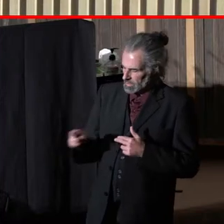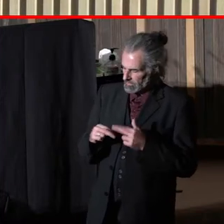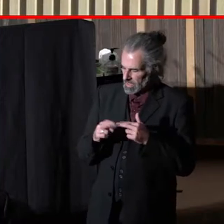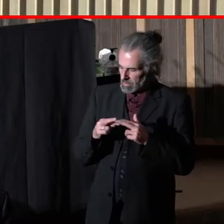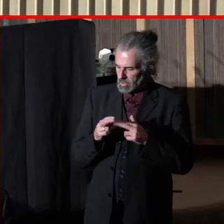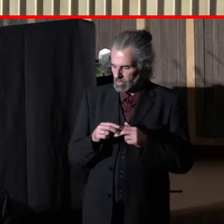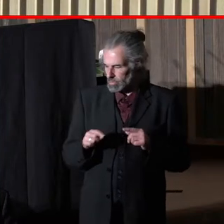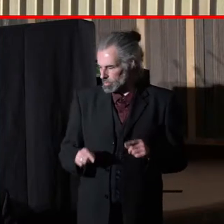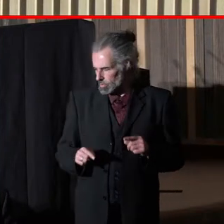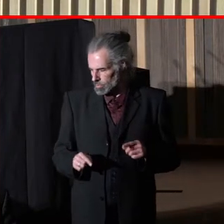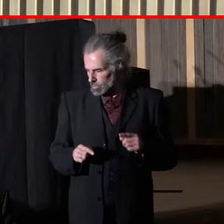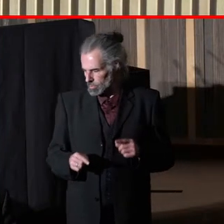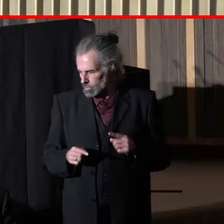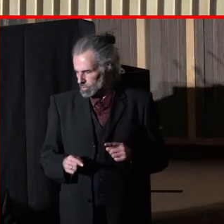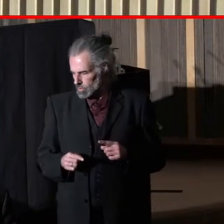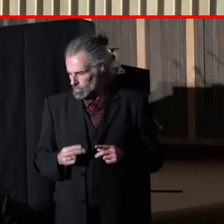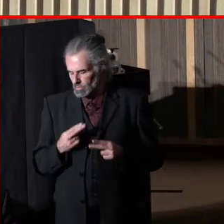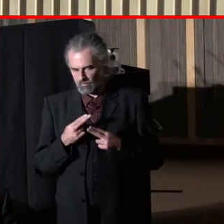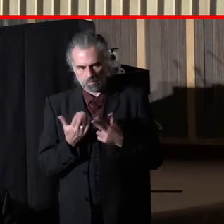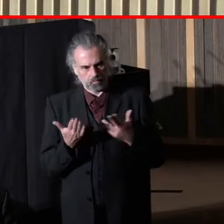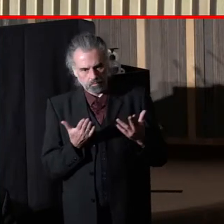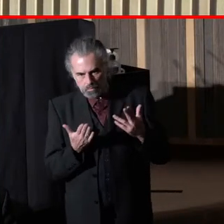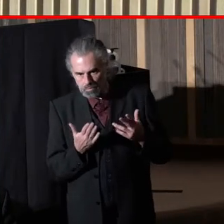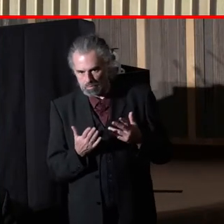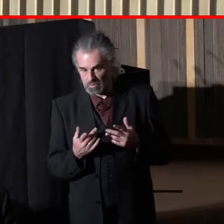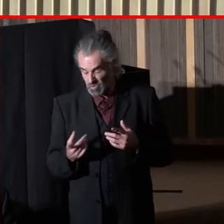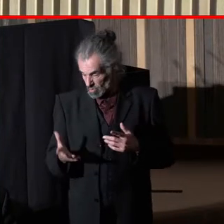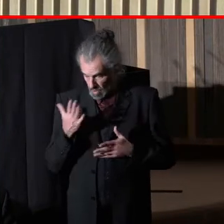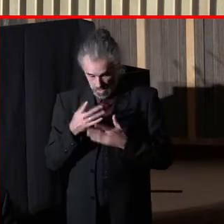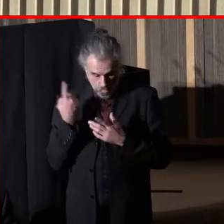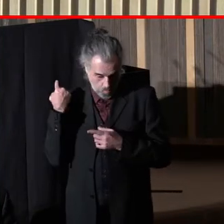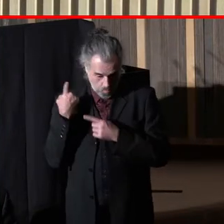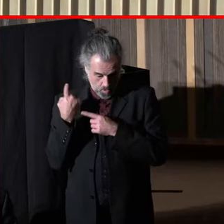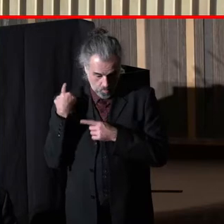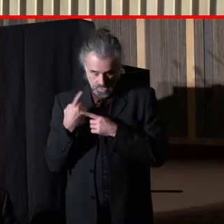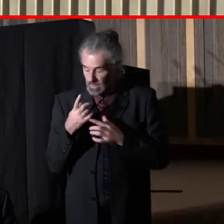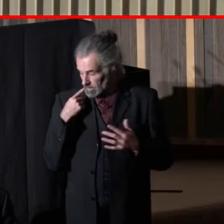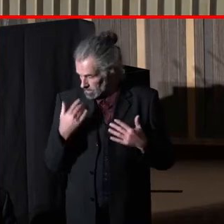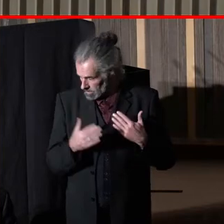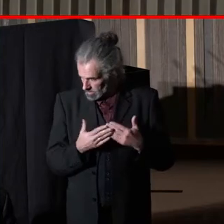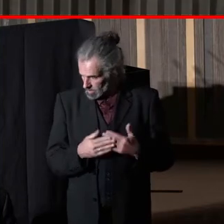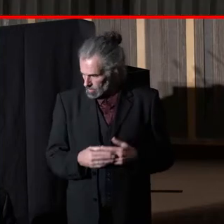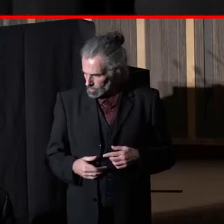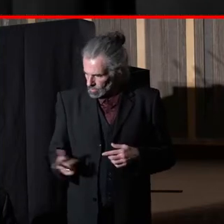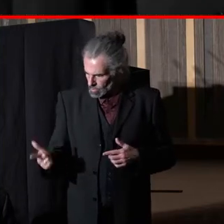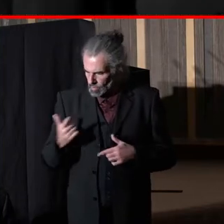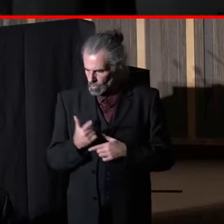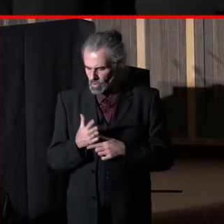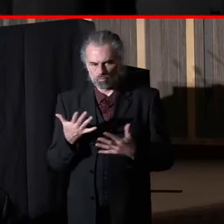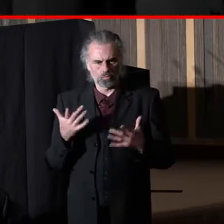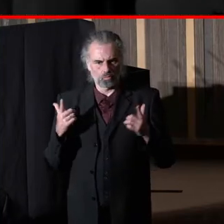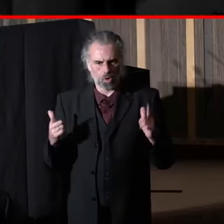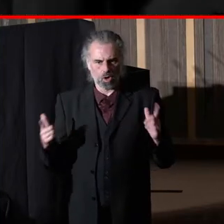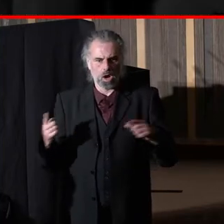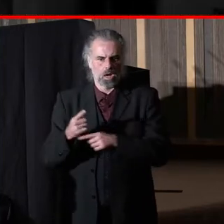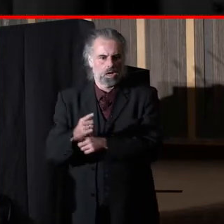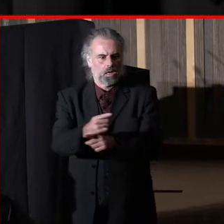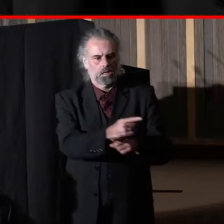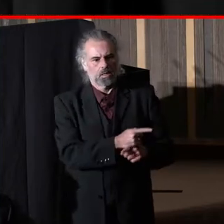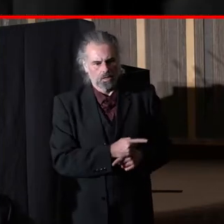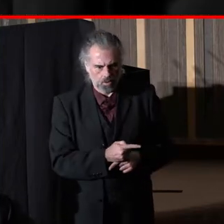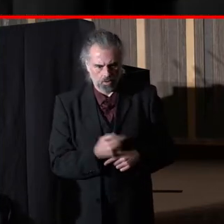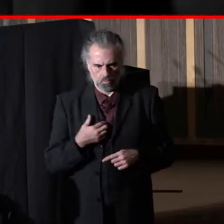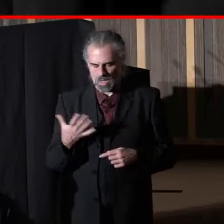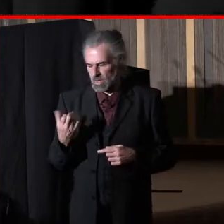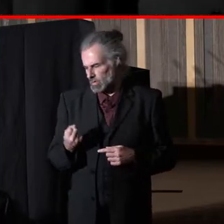developing this performance, particularly you had a week to pull it together? Yeah. A lot of discussion. I mean, because we